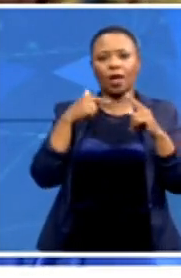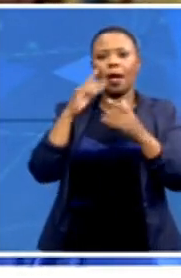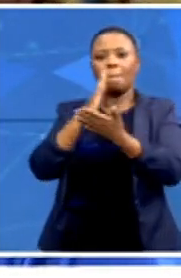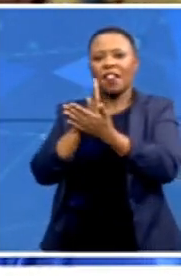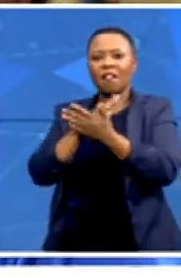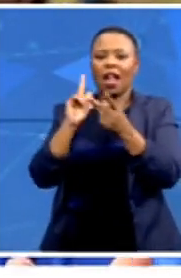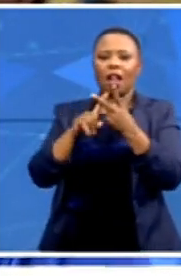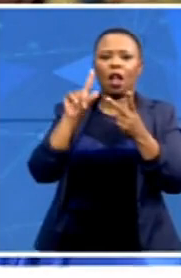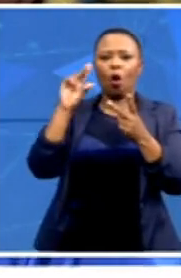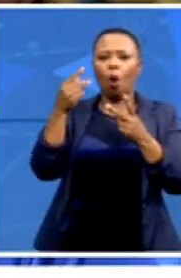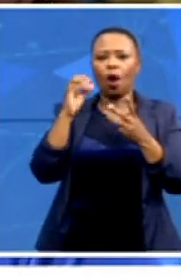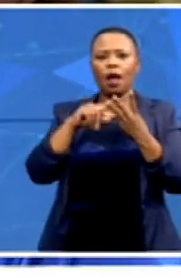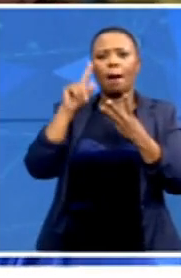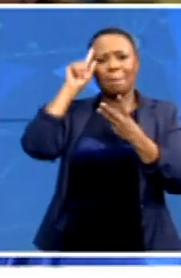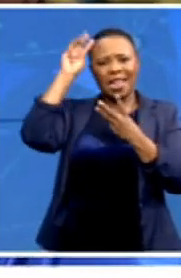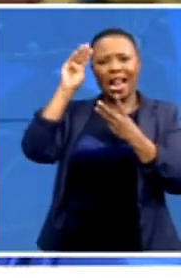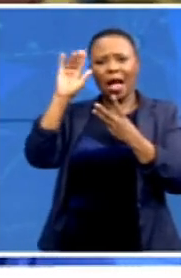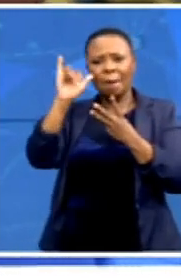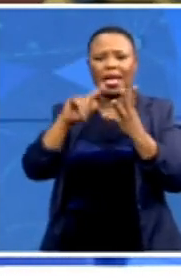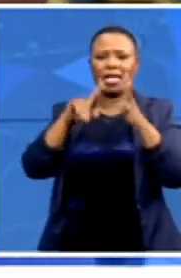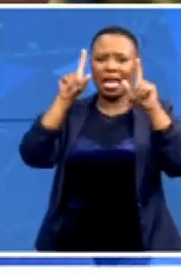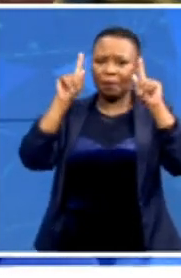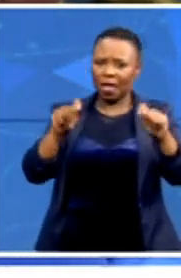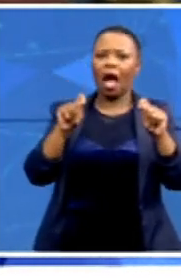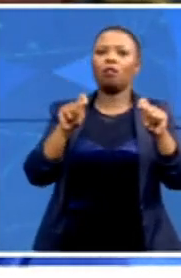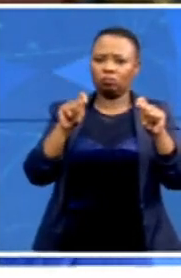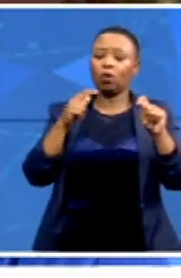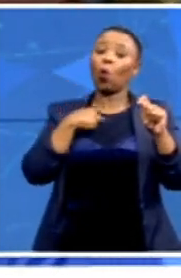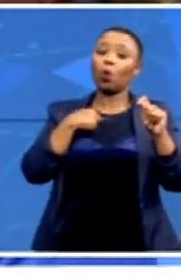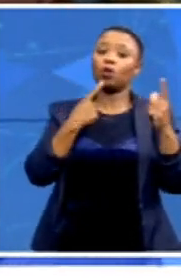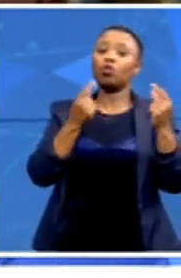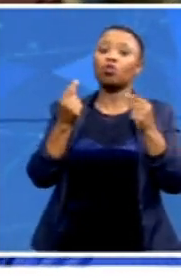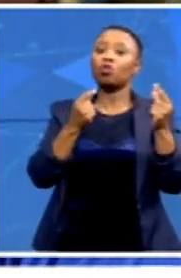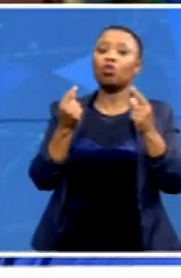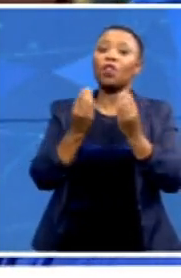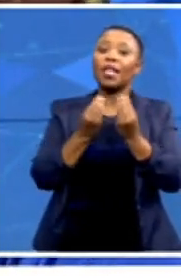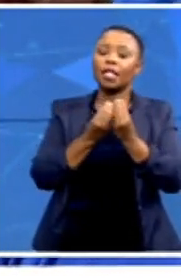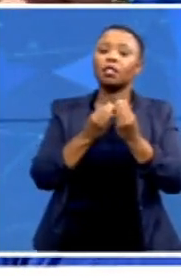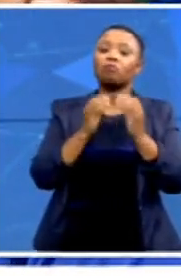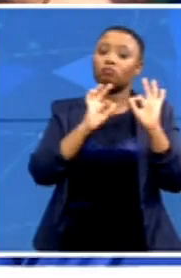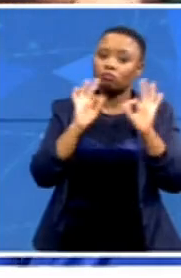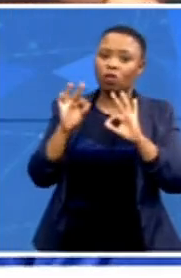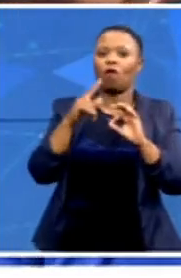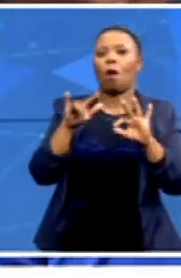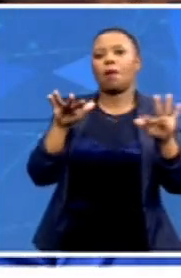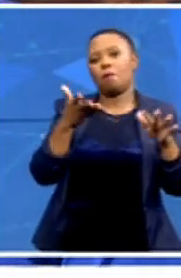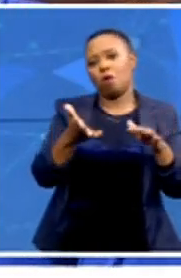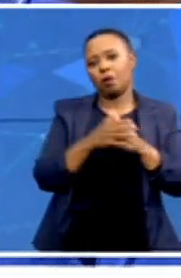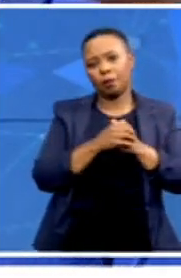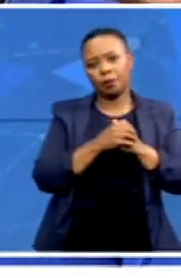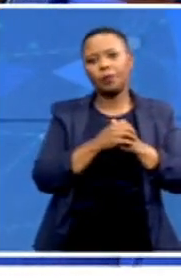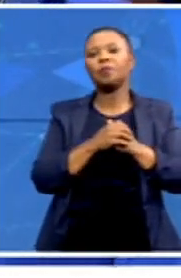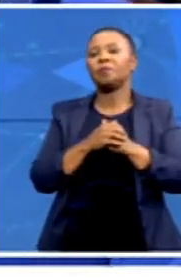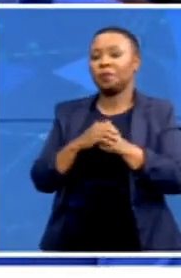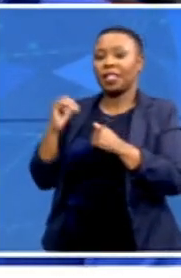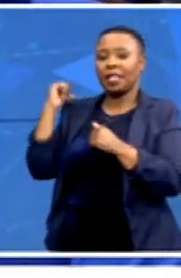in the city of Cape Town, about how we're actually getting things done for people in those municipalities. Yesterday we saw, in fact the day before, the night before